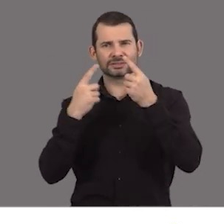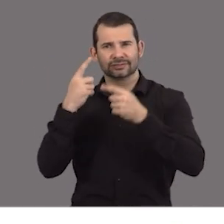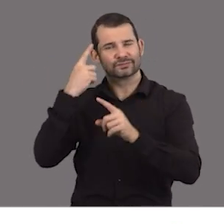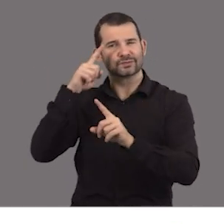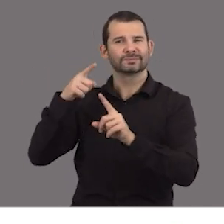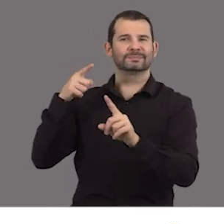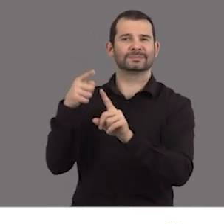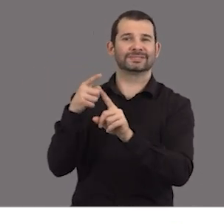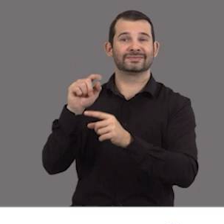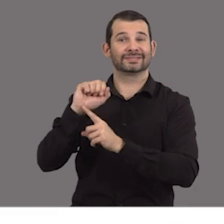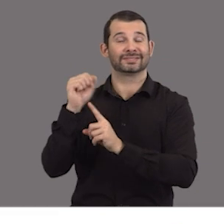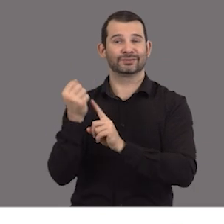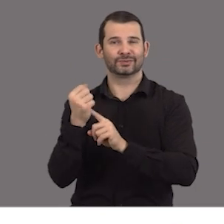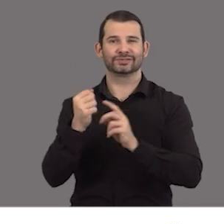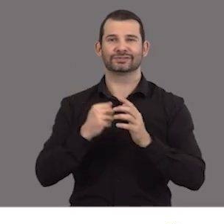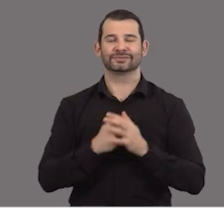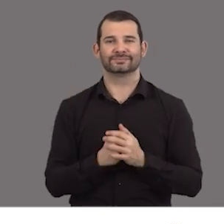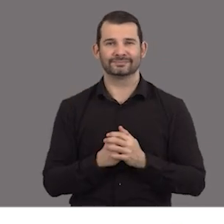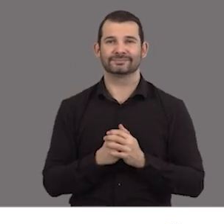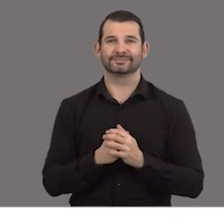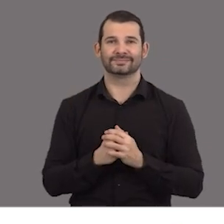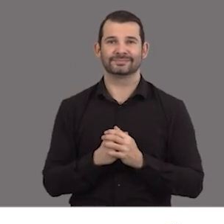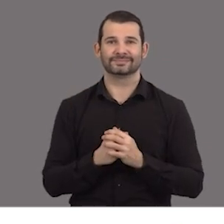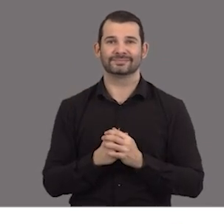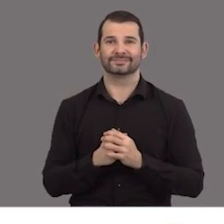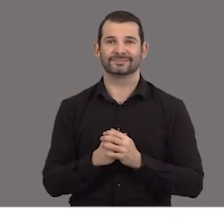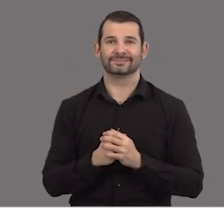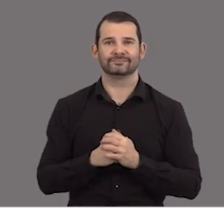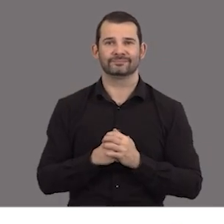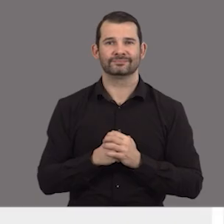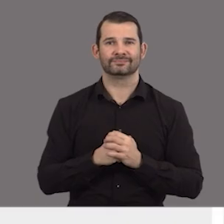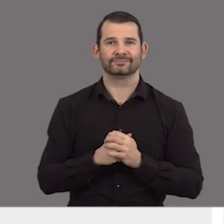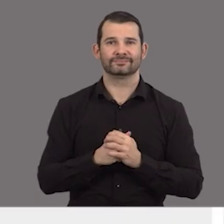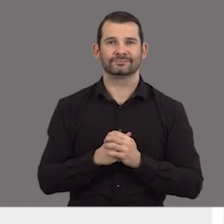Tax Considerations for Specific Situations.